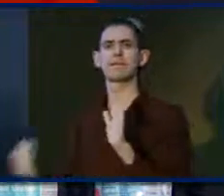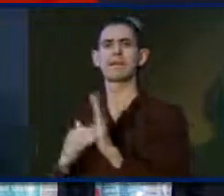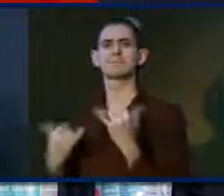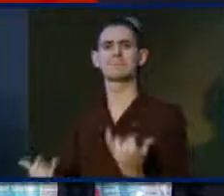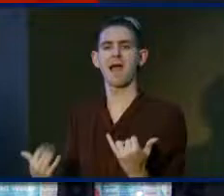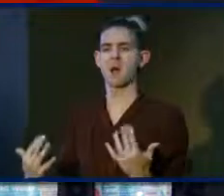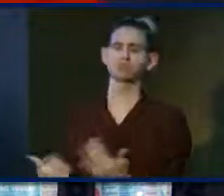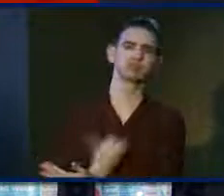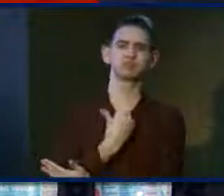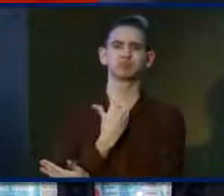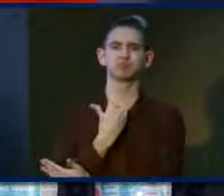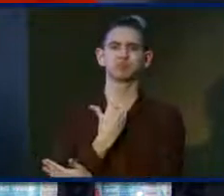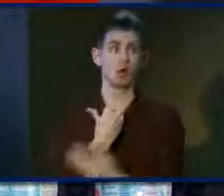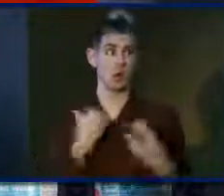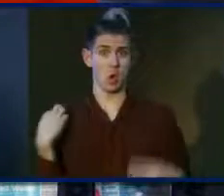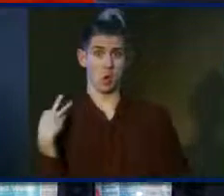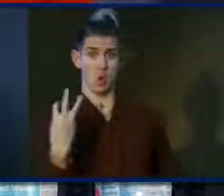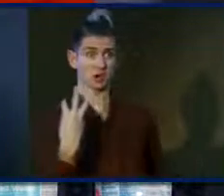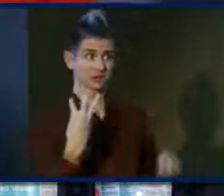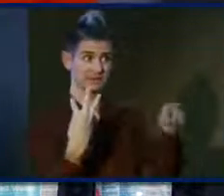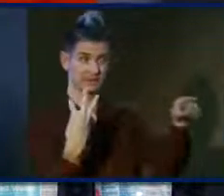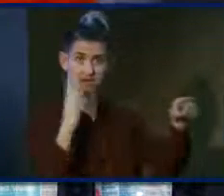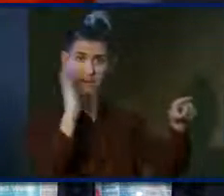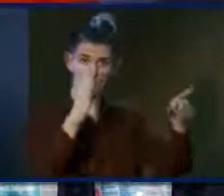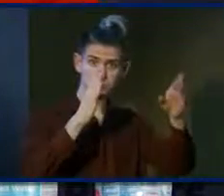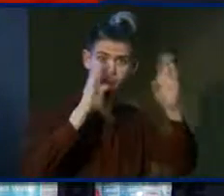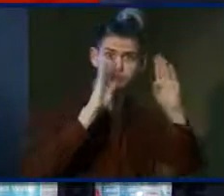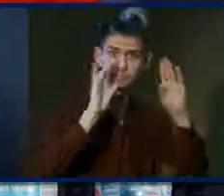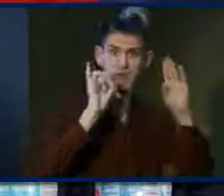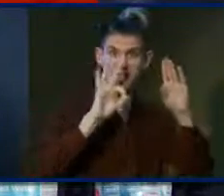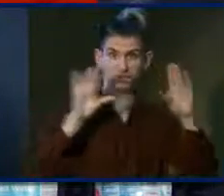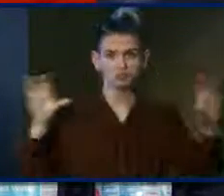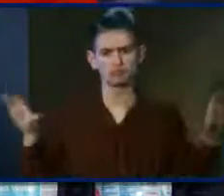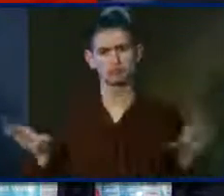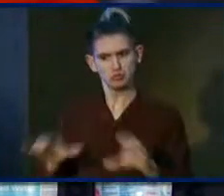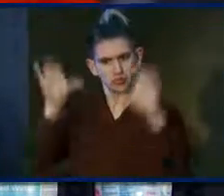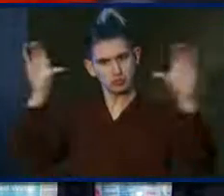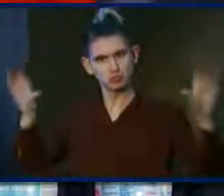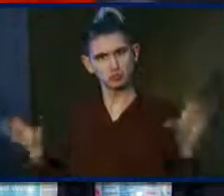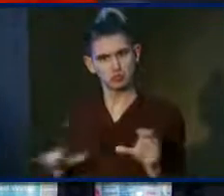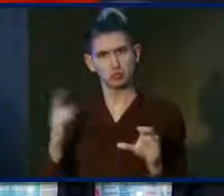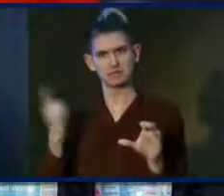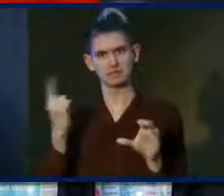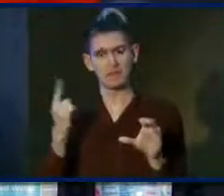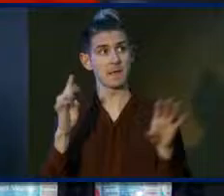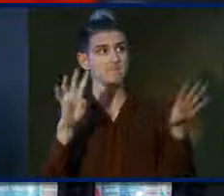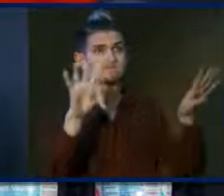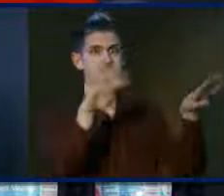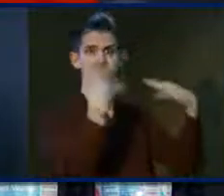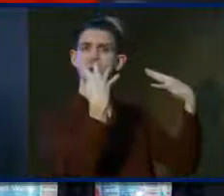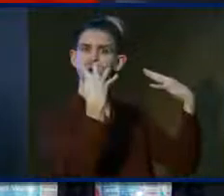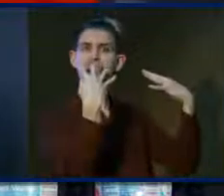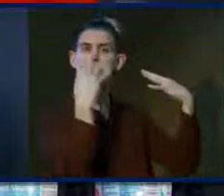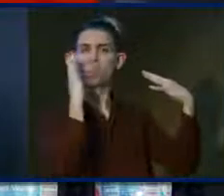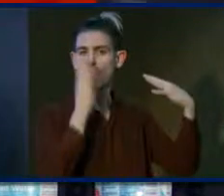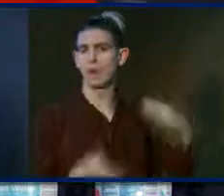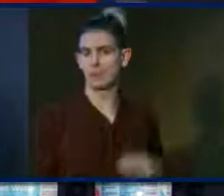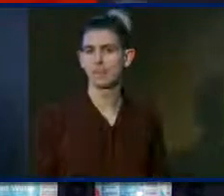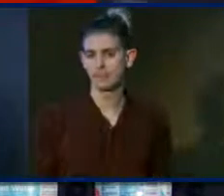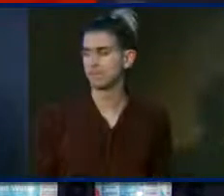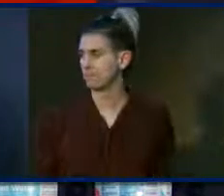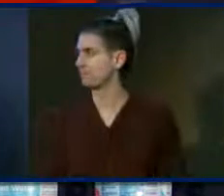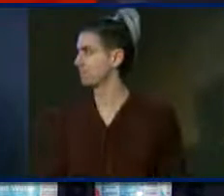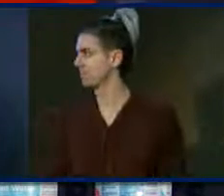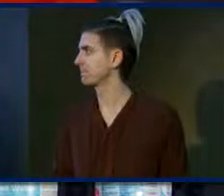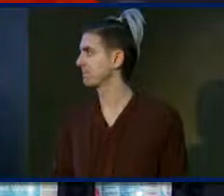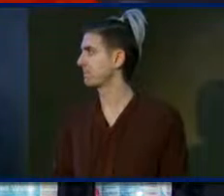listen in Washington when we're doing something as a large group of people. And I think you